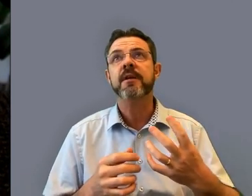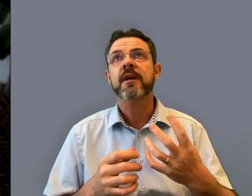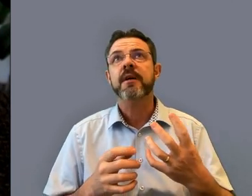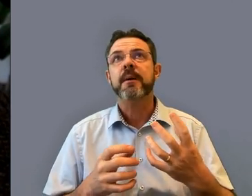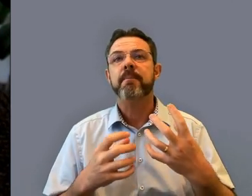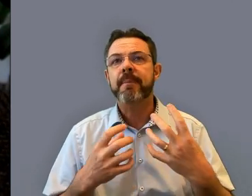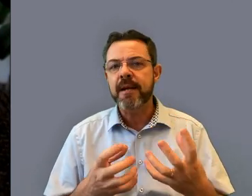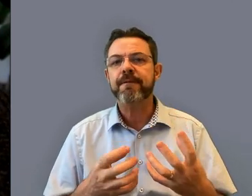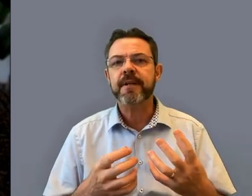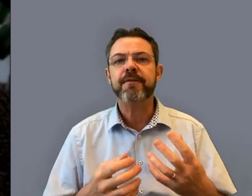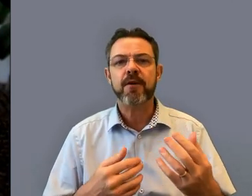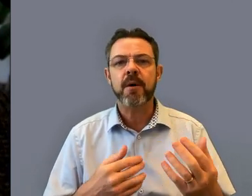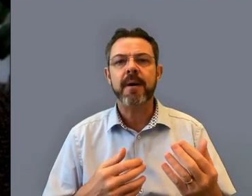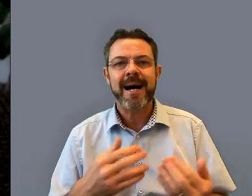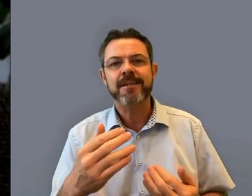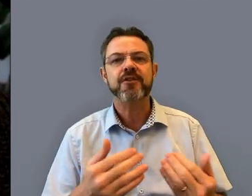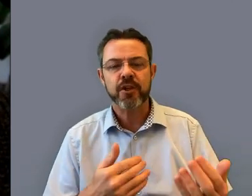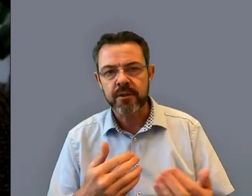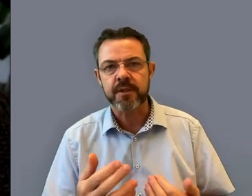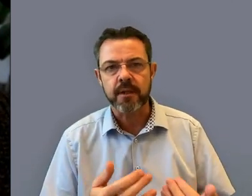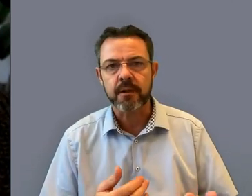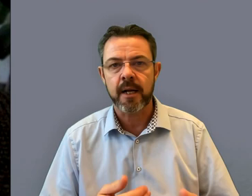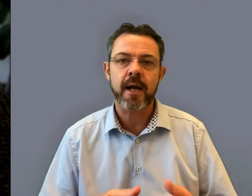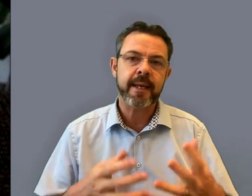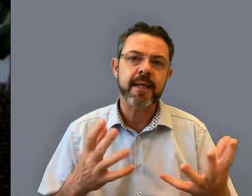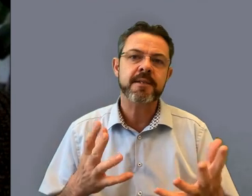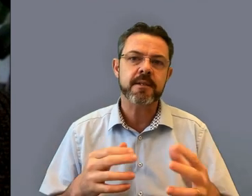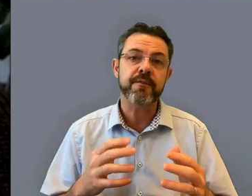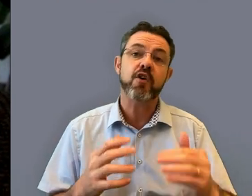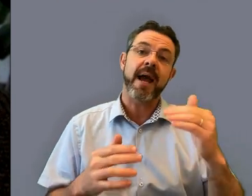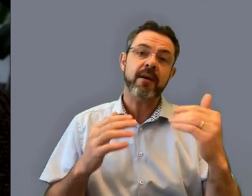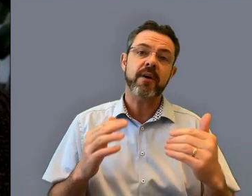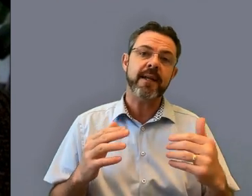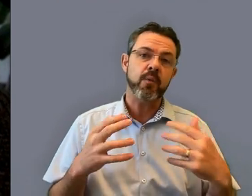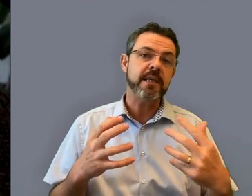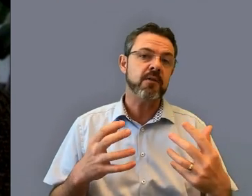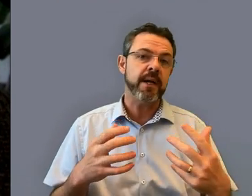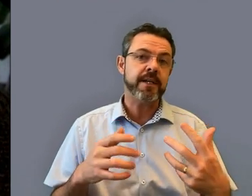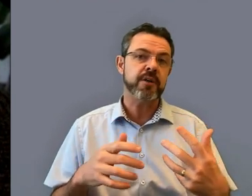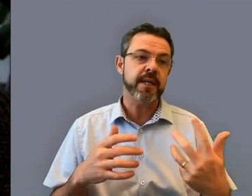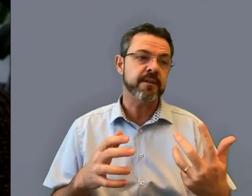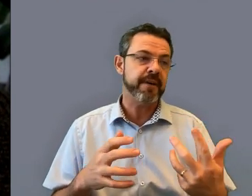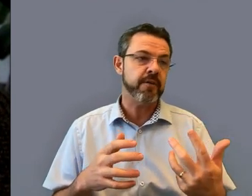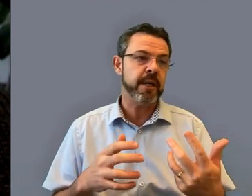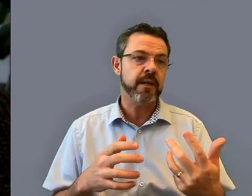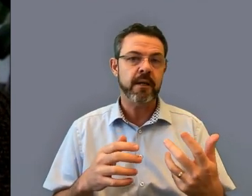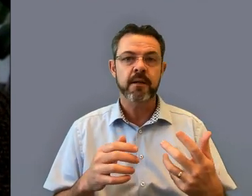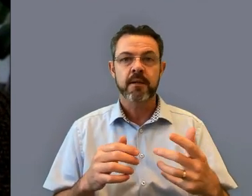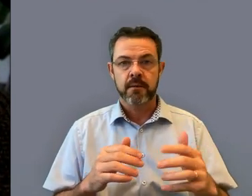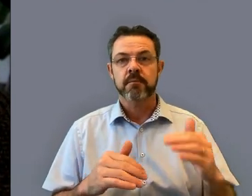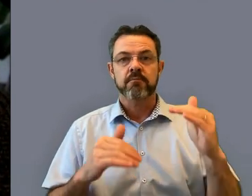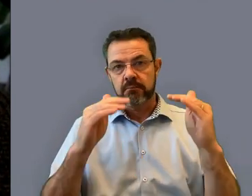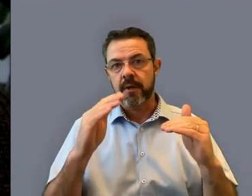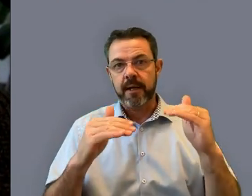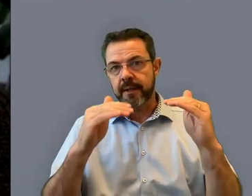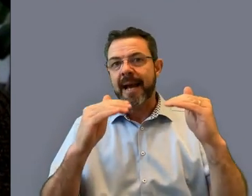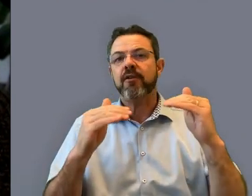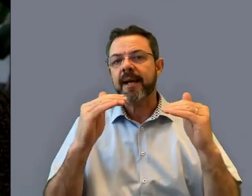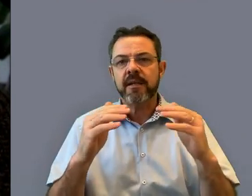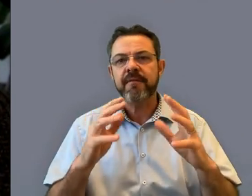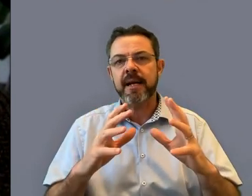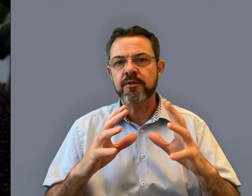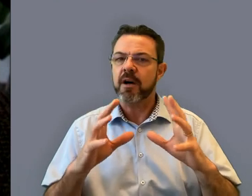that benefit from uncertainty. And I guess if you aggregate waste collection, it's very,